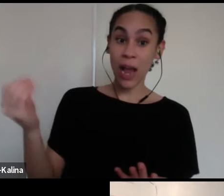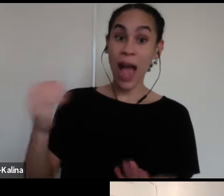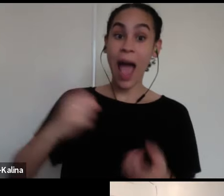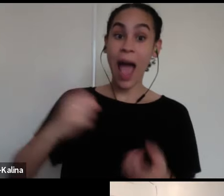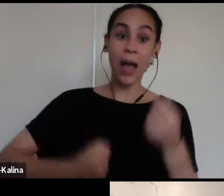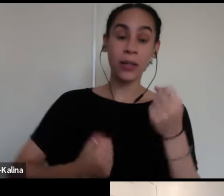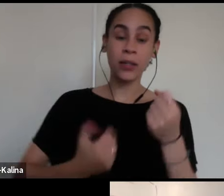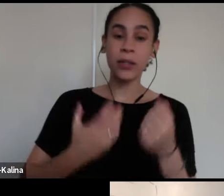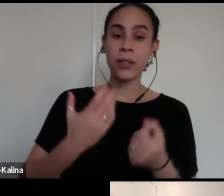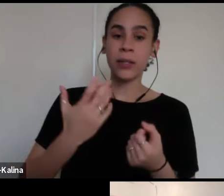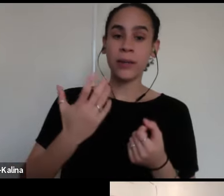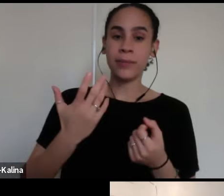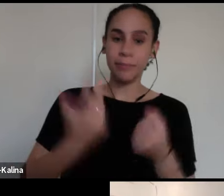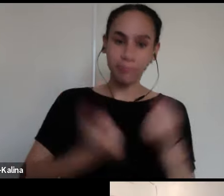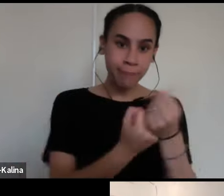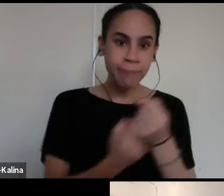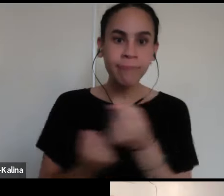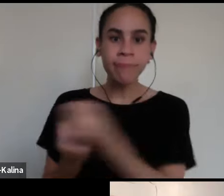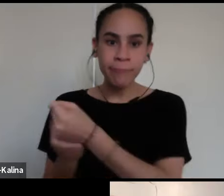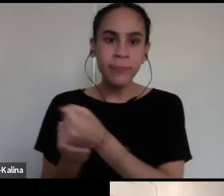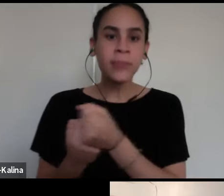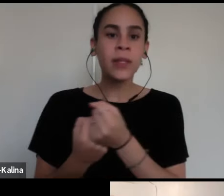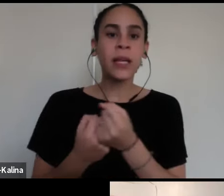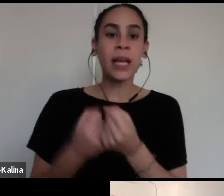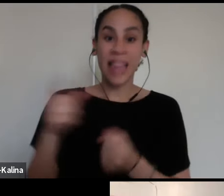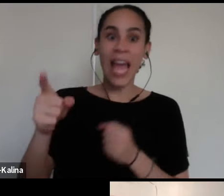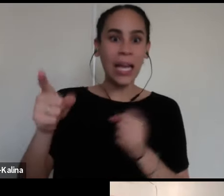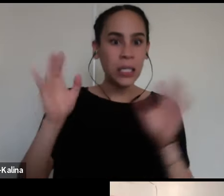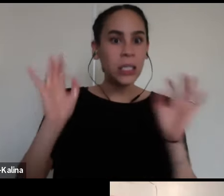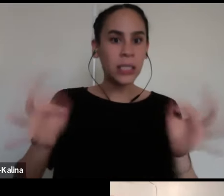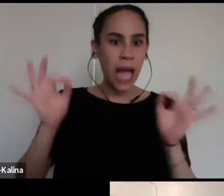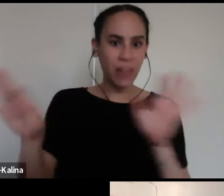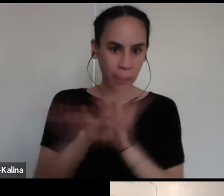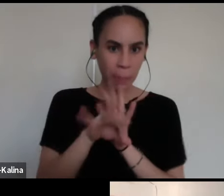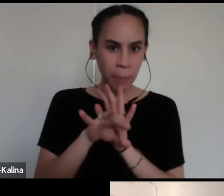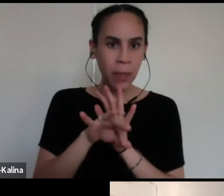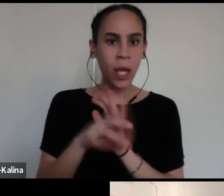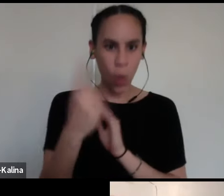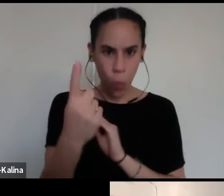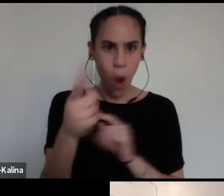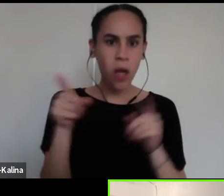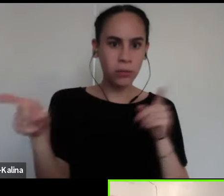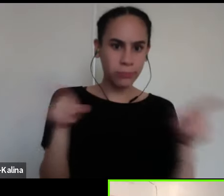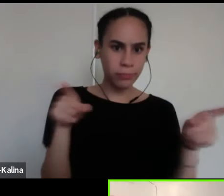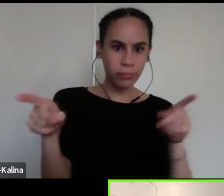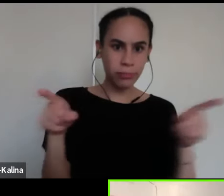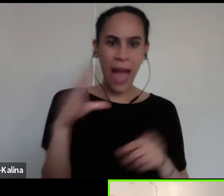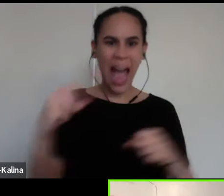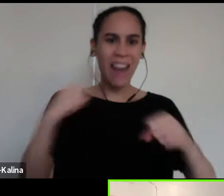example, they definitely picked a side and really fought next to each other, fought for each other.